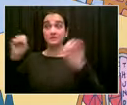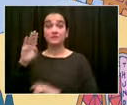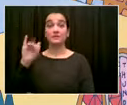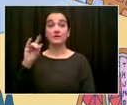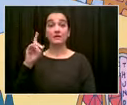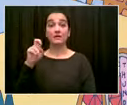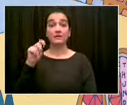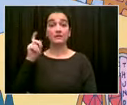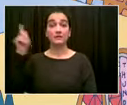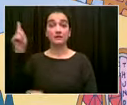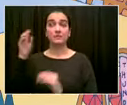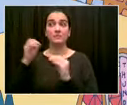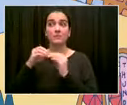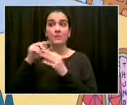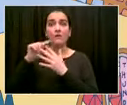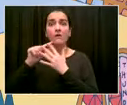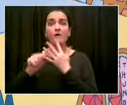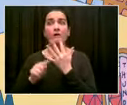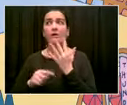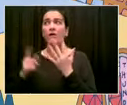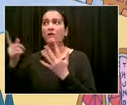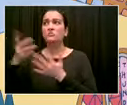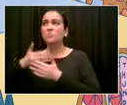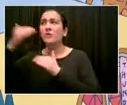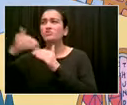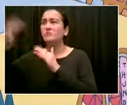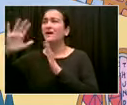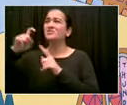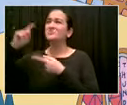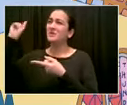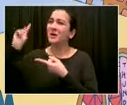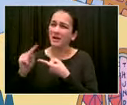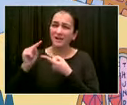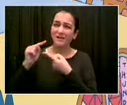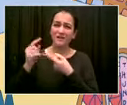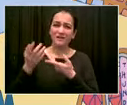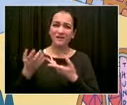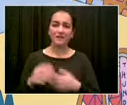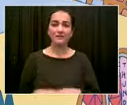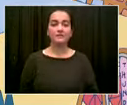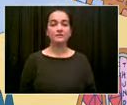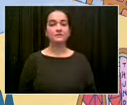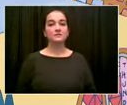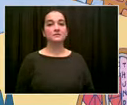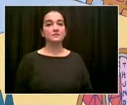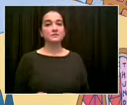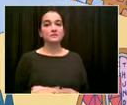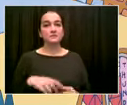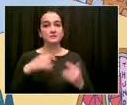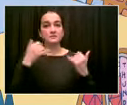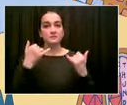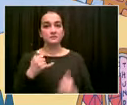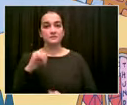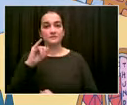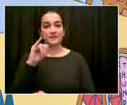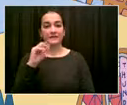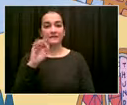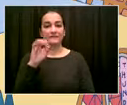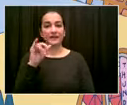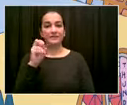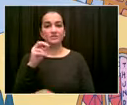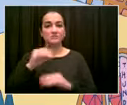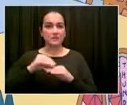that argument that the current moment with inflation requires either a reduction or shelving of Build Back Better